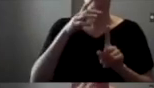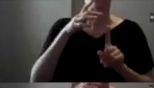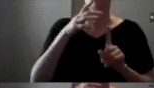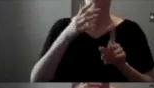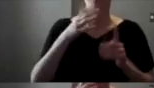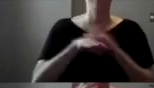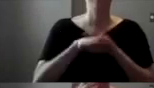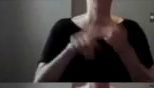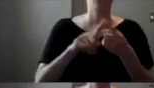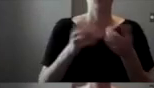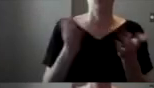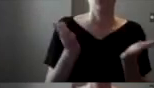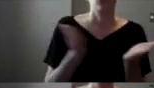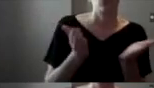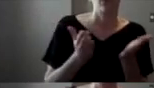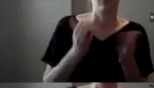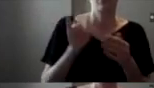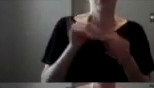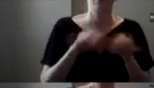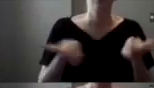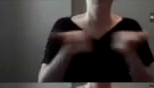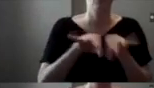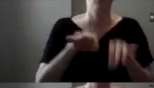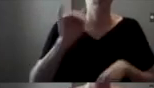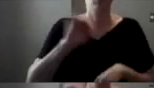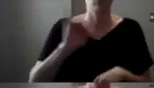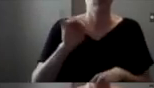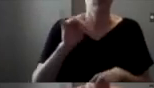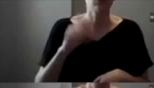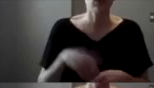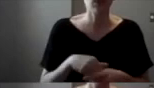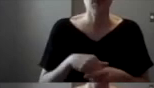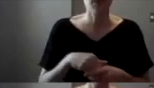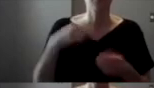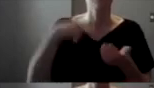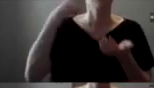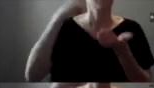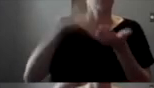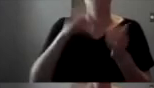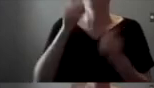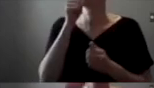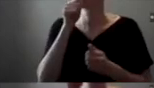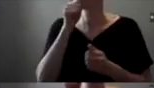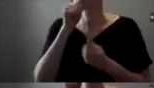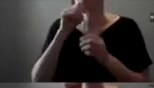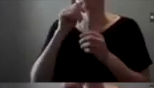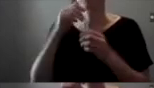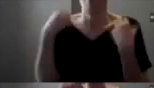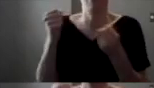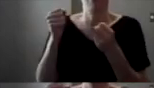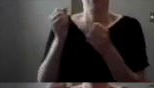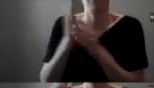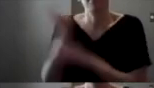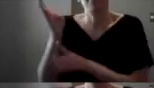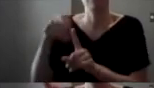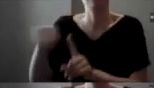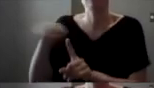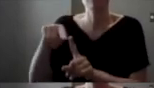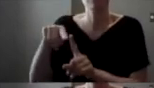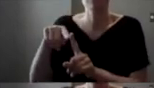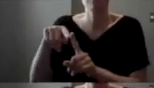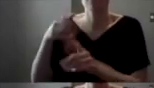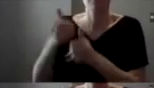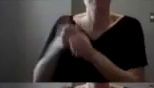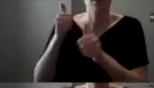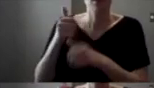remains quite important. And we are beginning to see the private sector being largely unutilized. And in fact, for example,